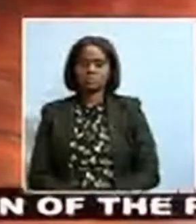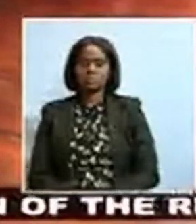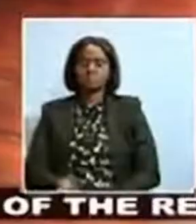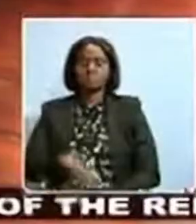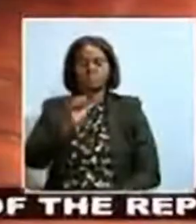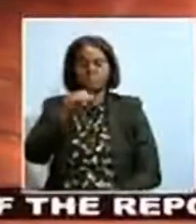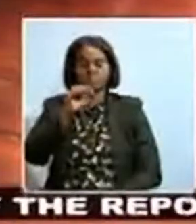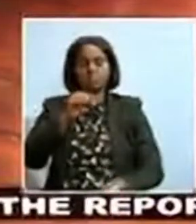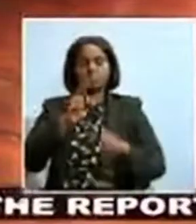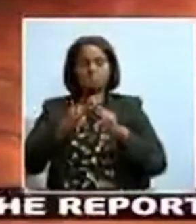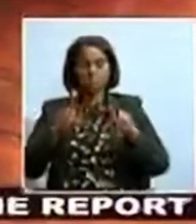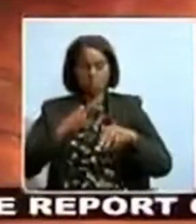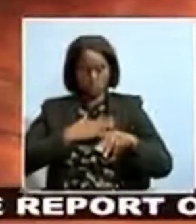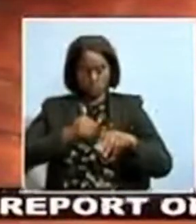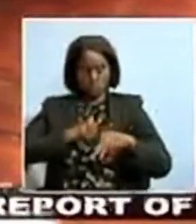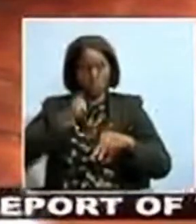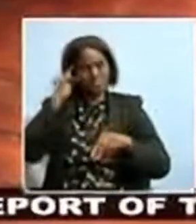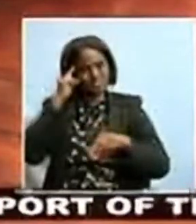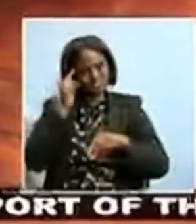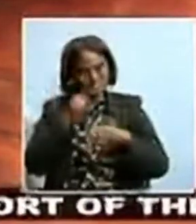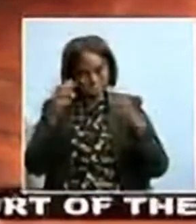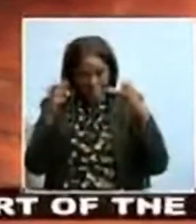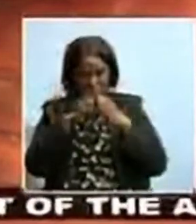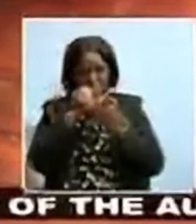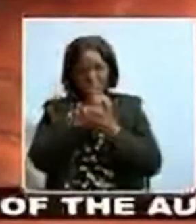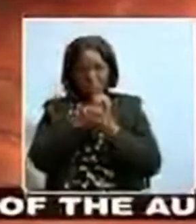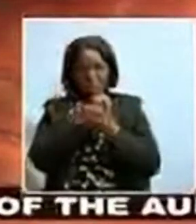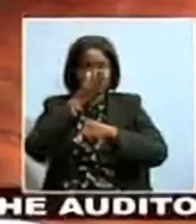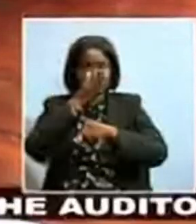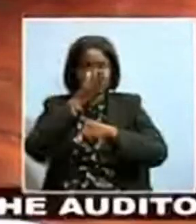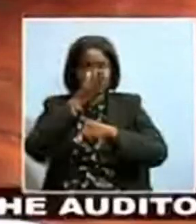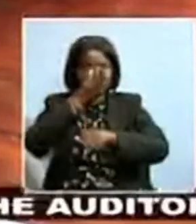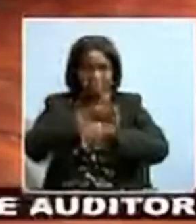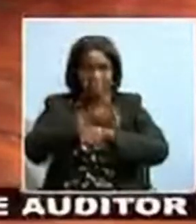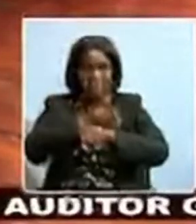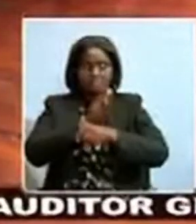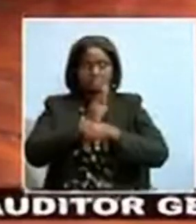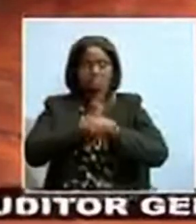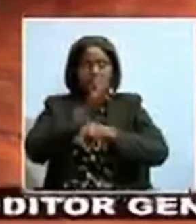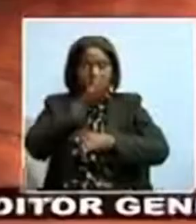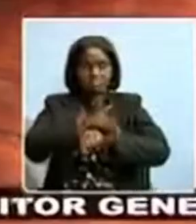Yes, Chair, I think that bank statement after